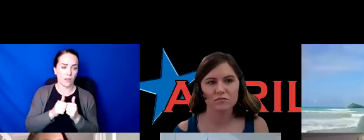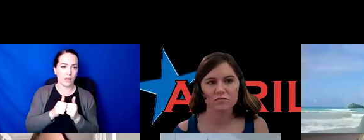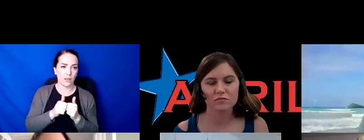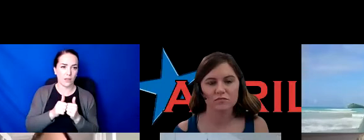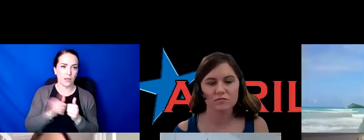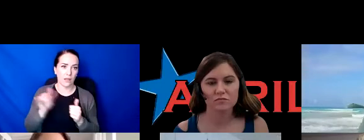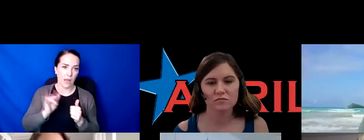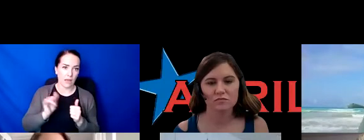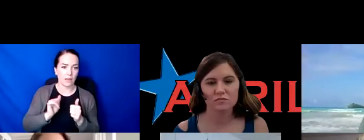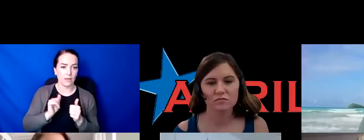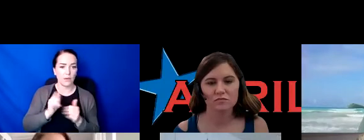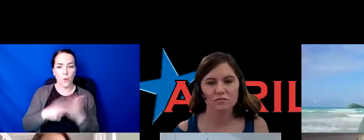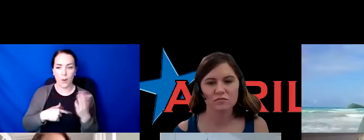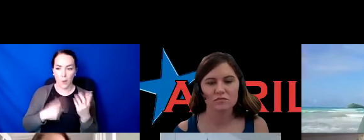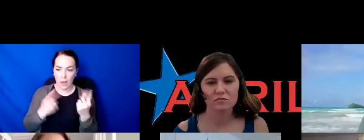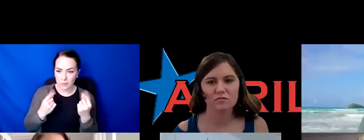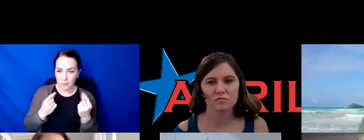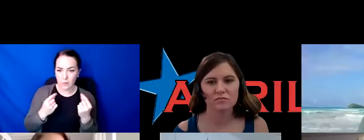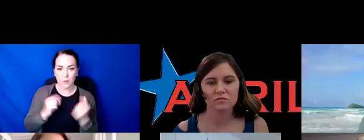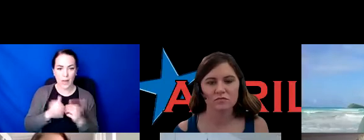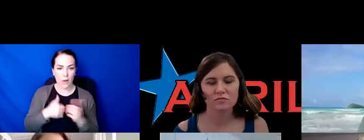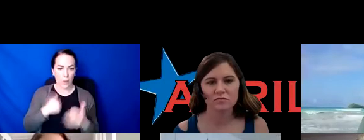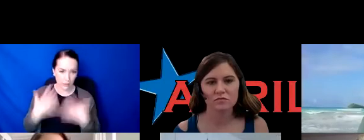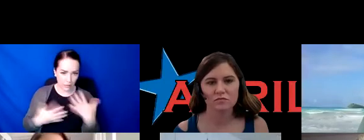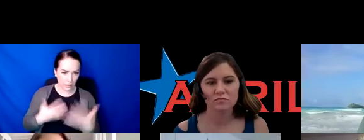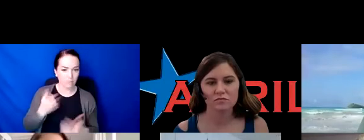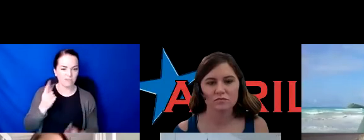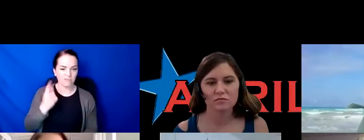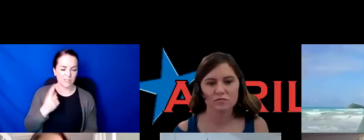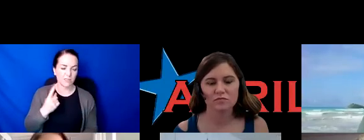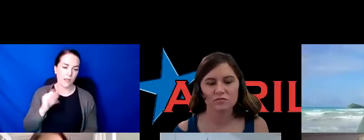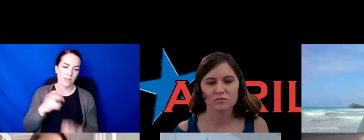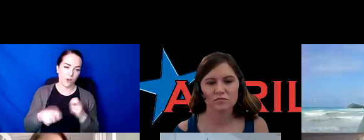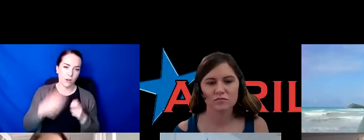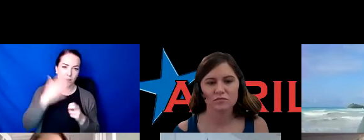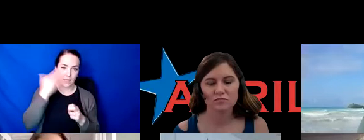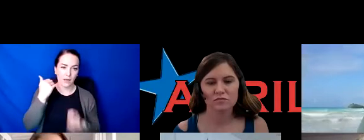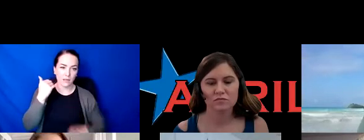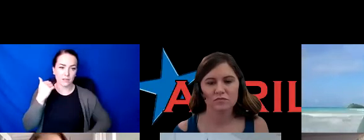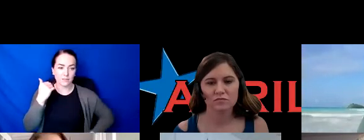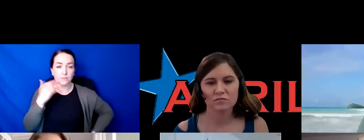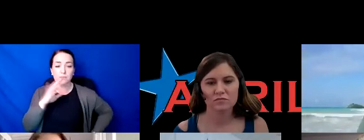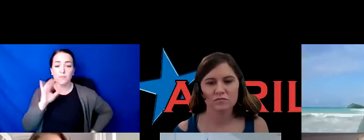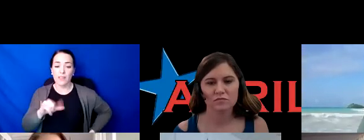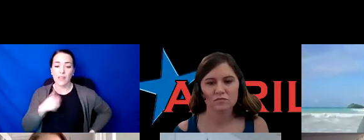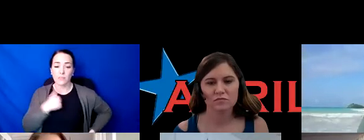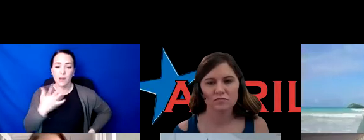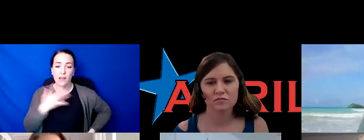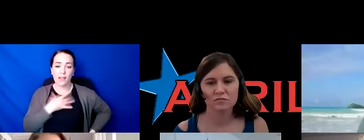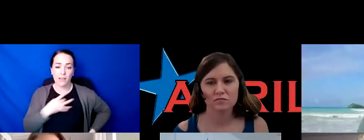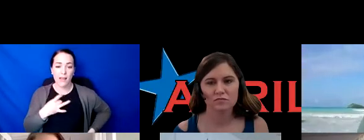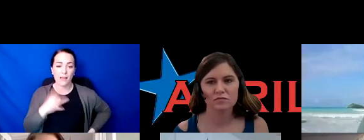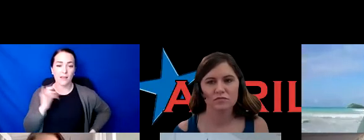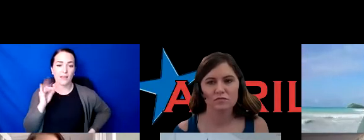I do? So it's really hard because And that's what I like when they have a